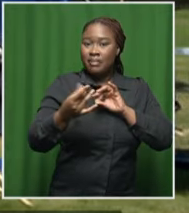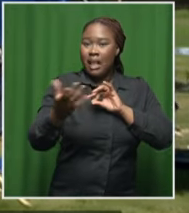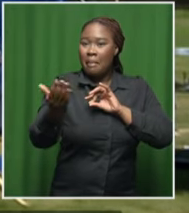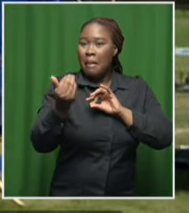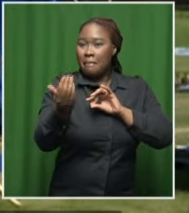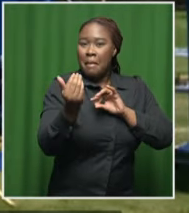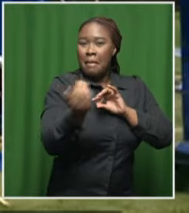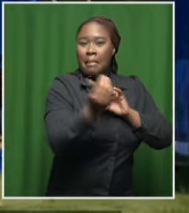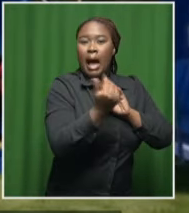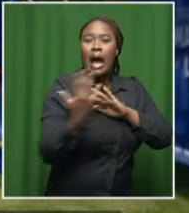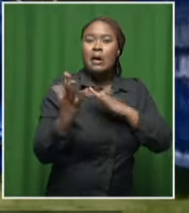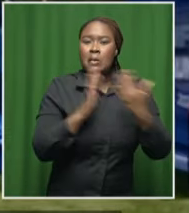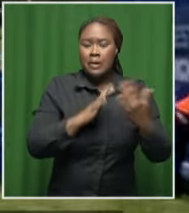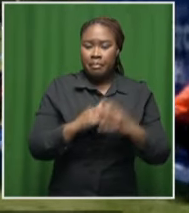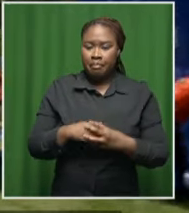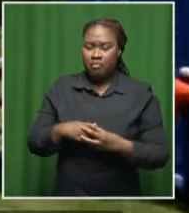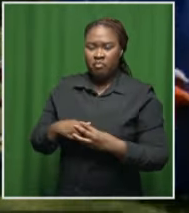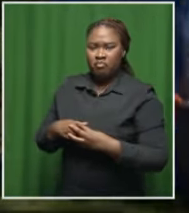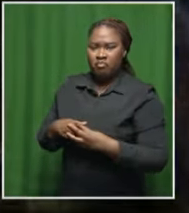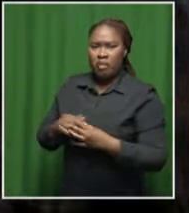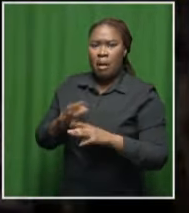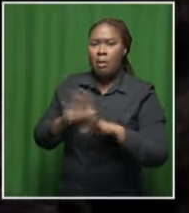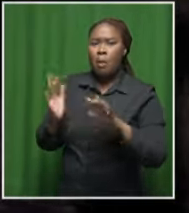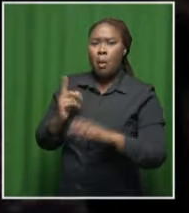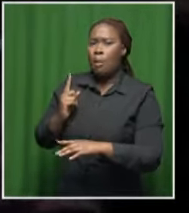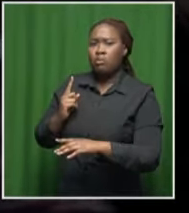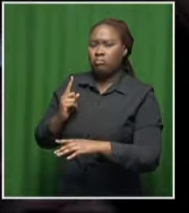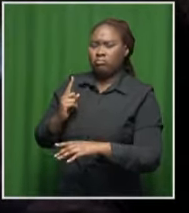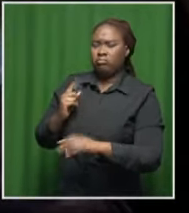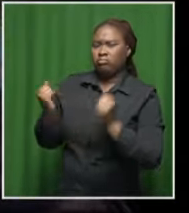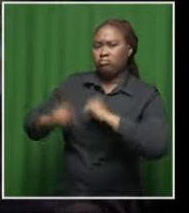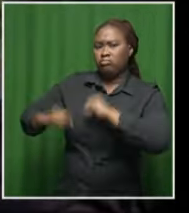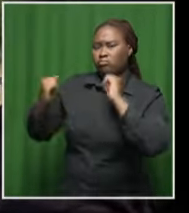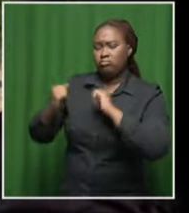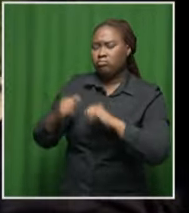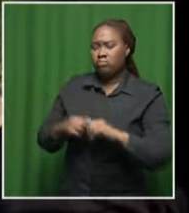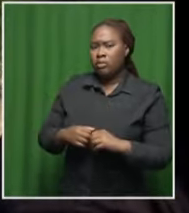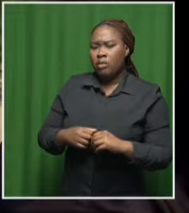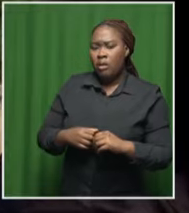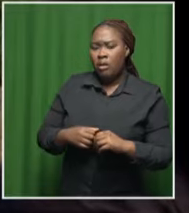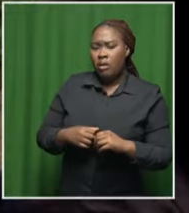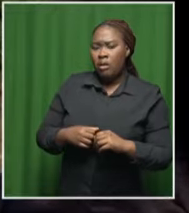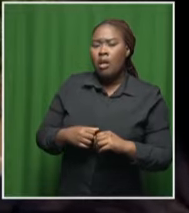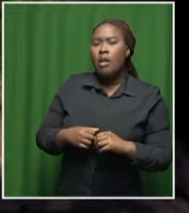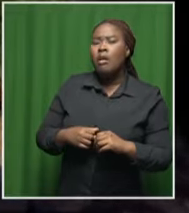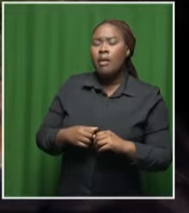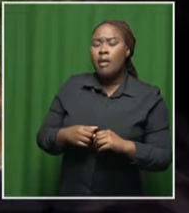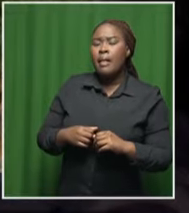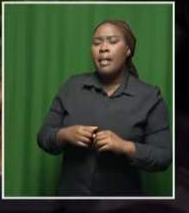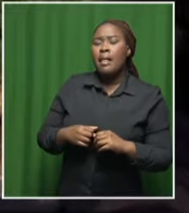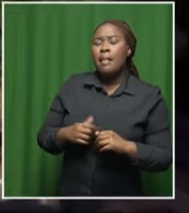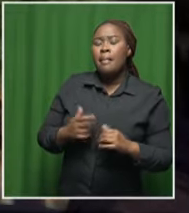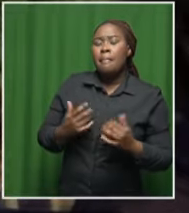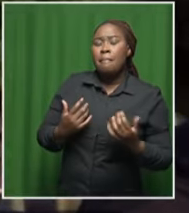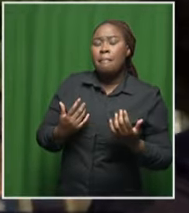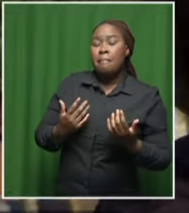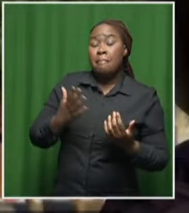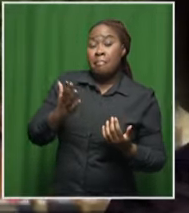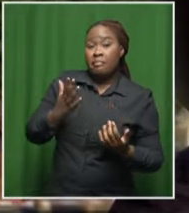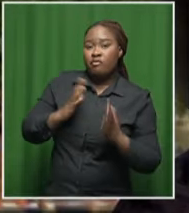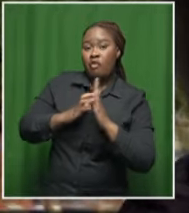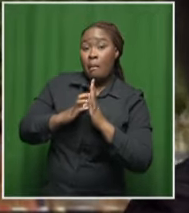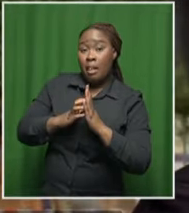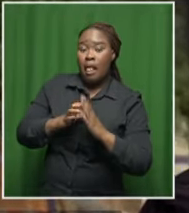the two? I mean, I would disagree with, you know, your diagnosis of the second part. If you look at